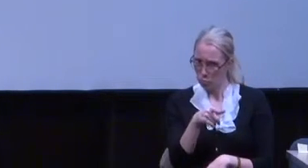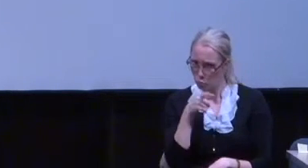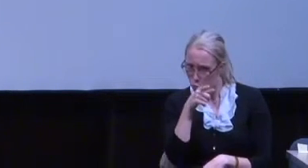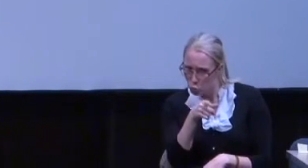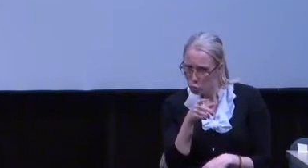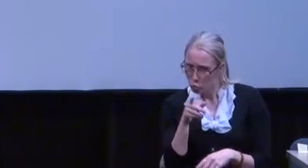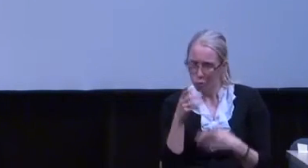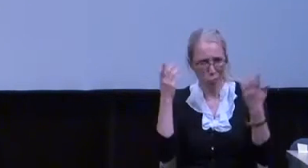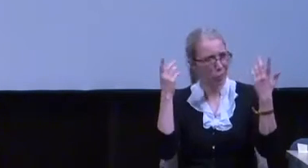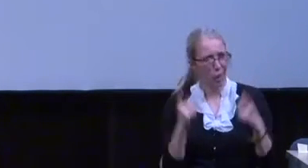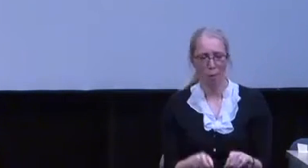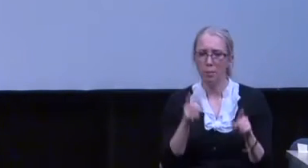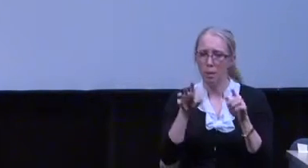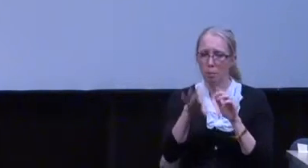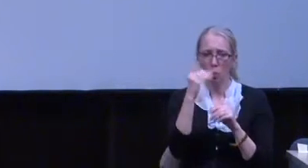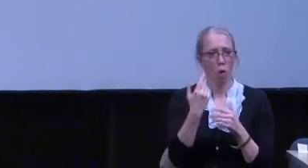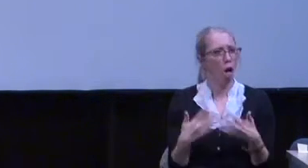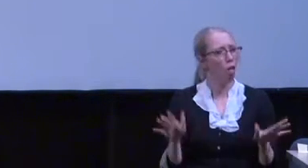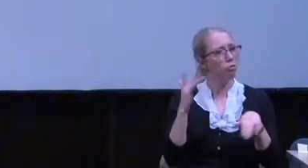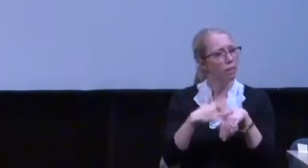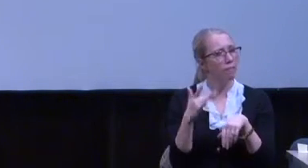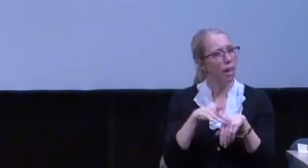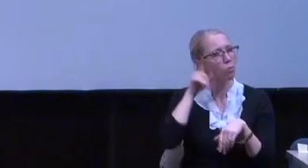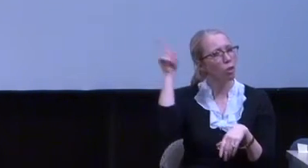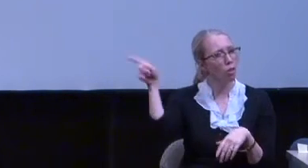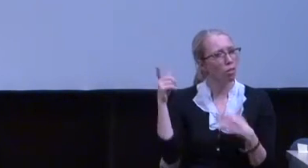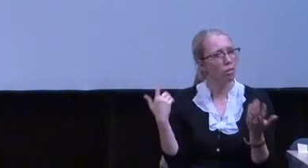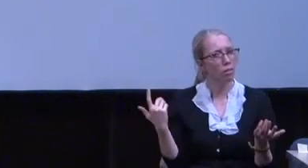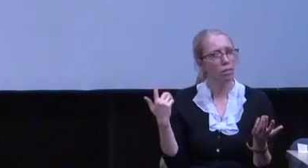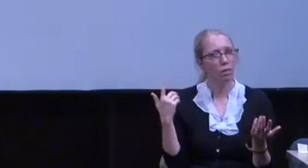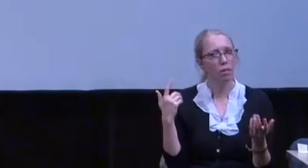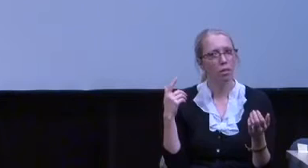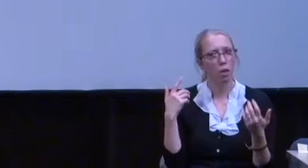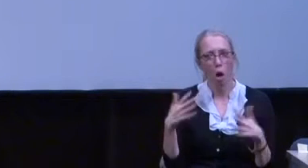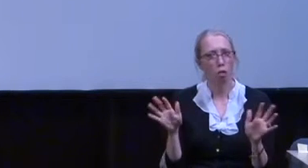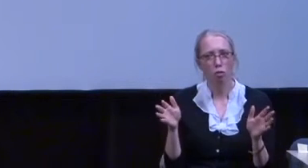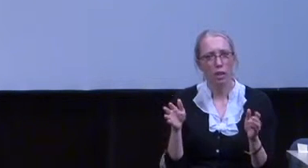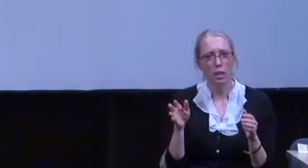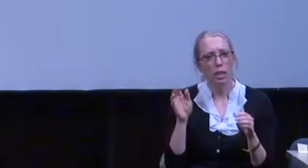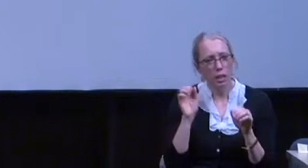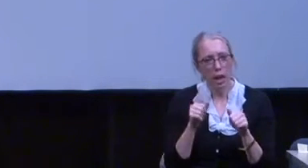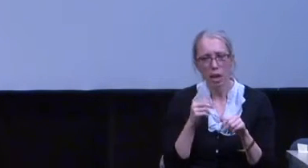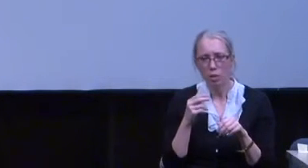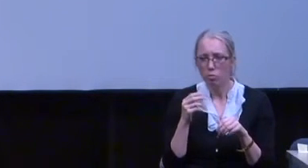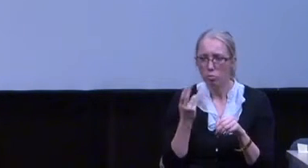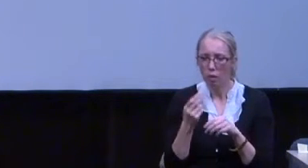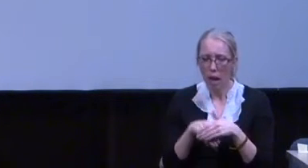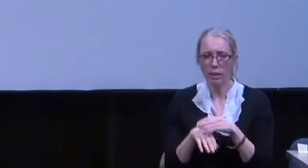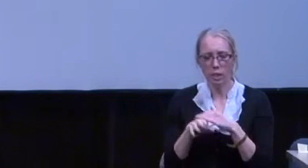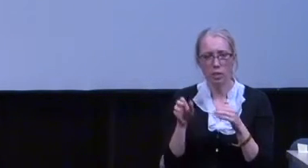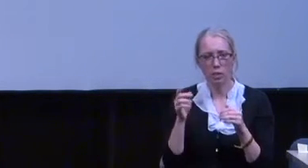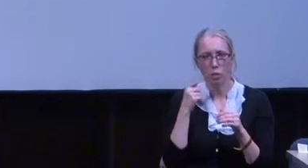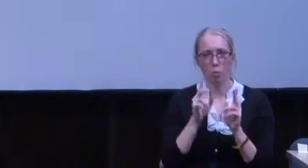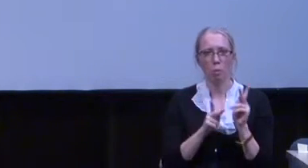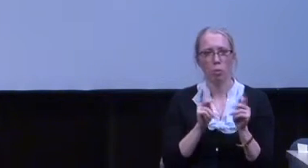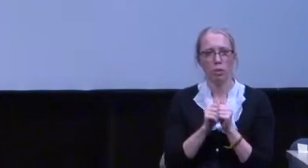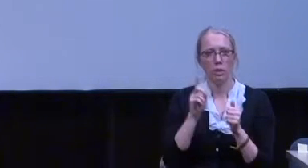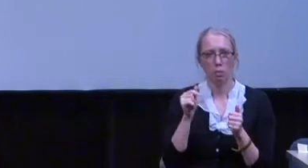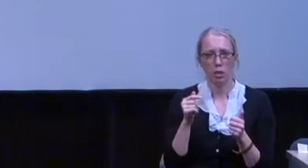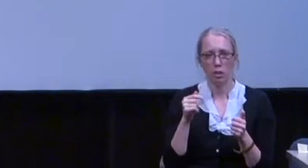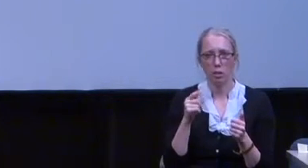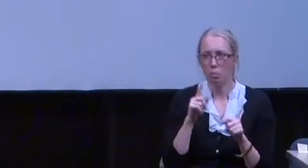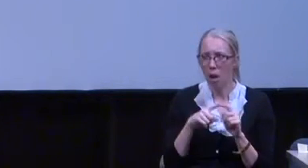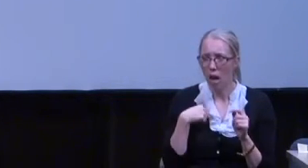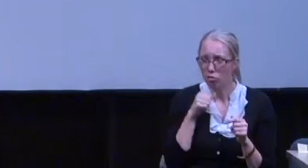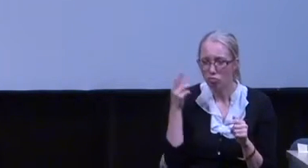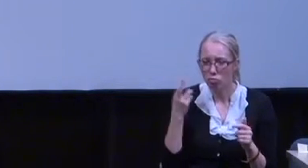one that is already available, that can be read or accessed at this point, and I had no idea that we